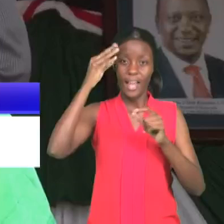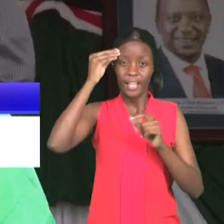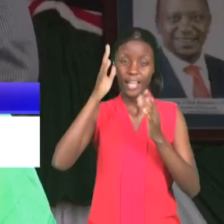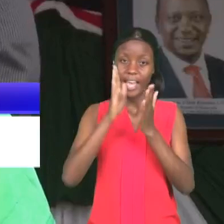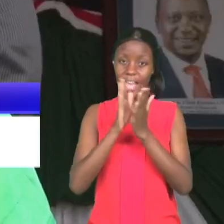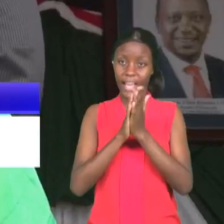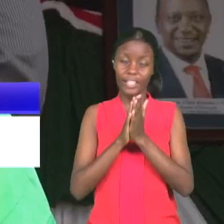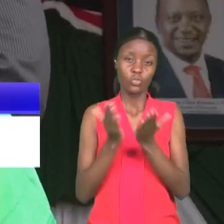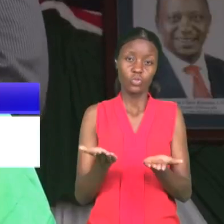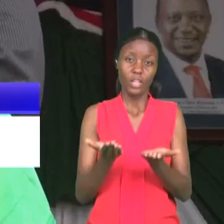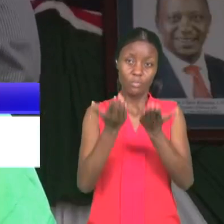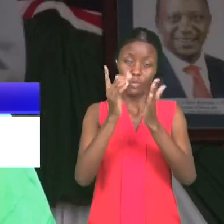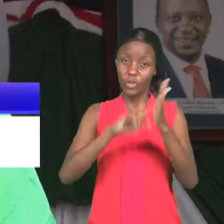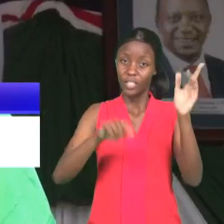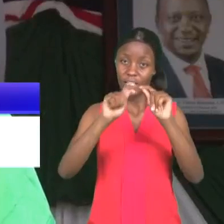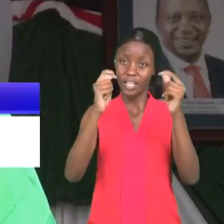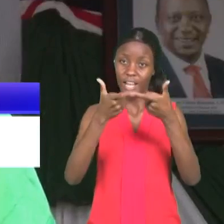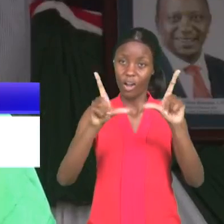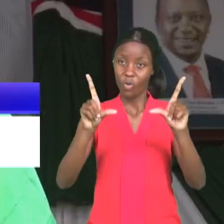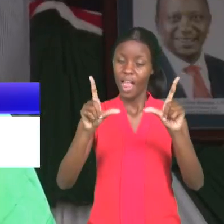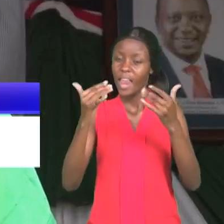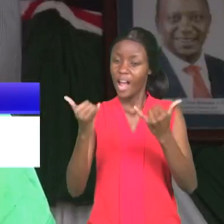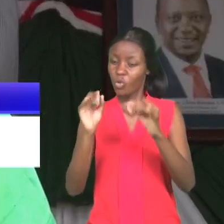teacher. Why do you want to cheat the child?